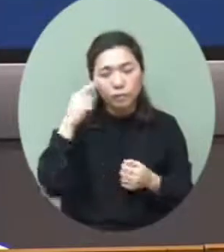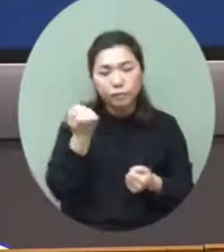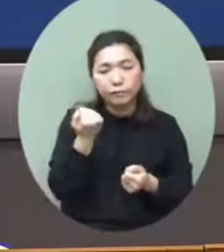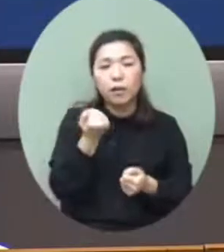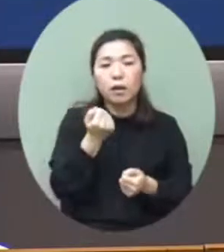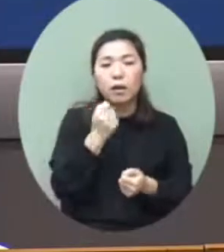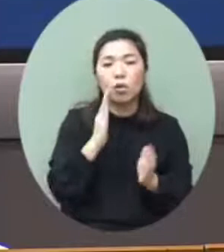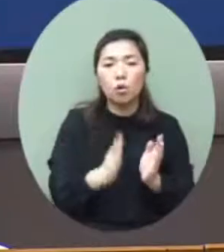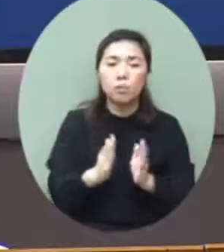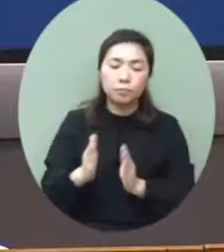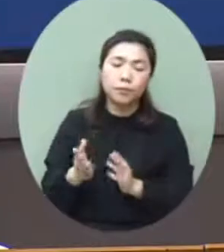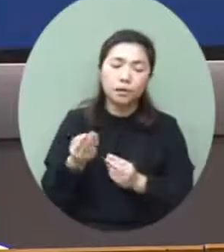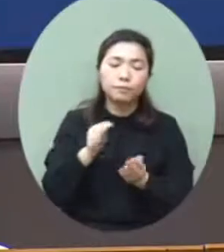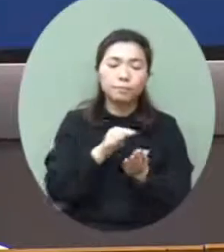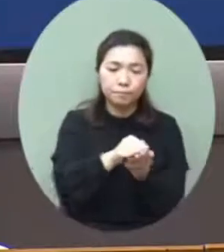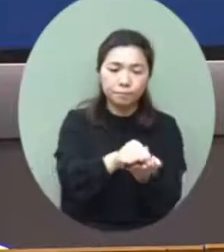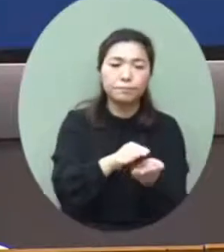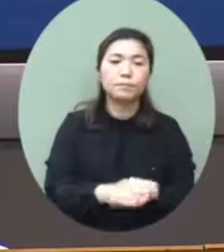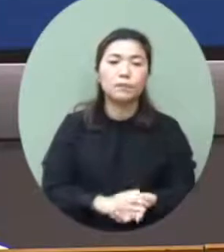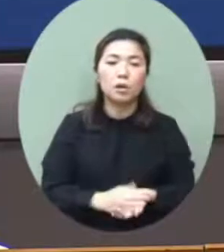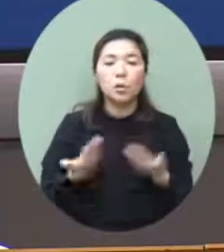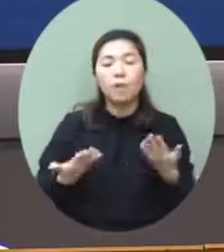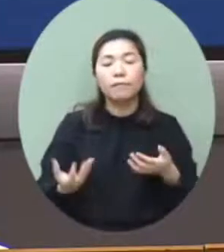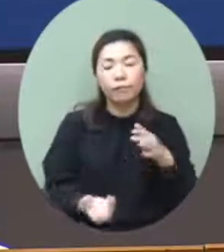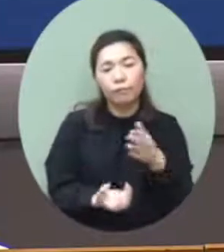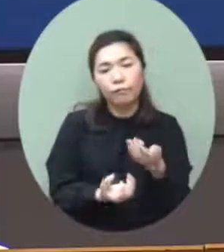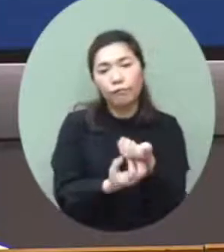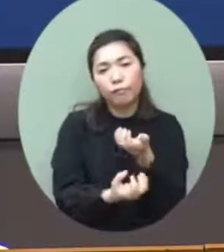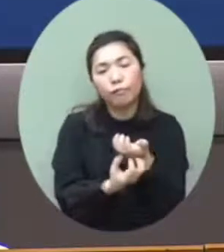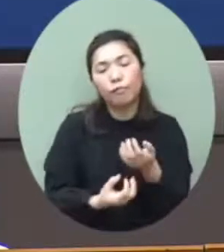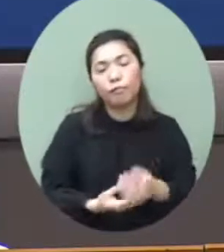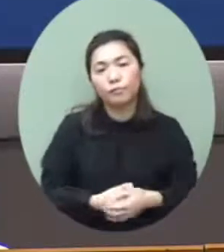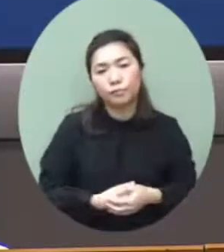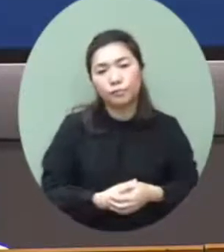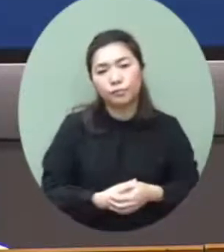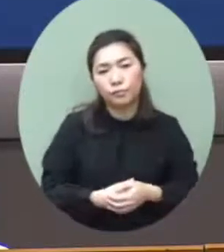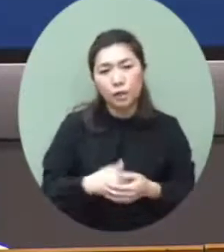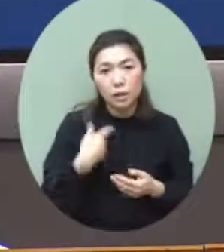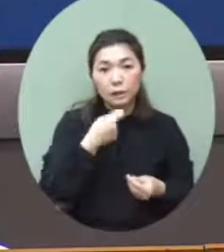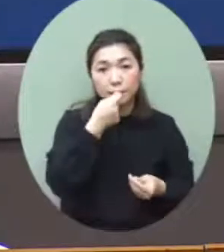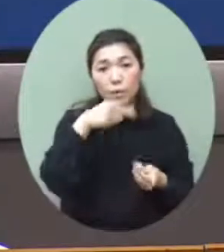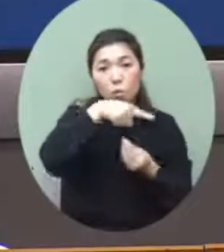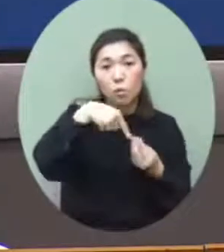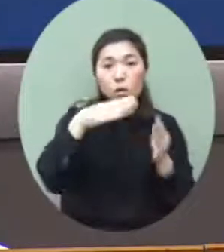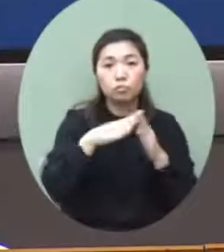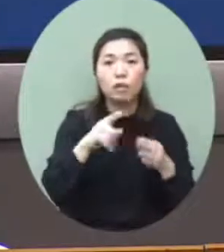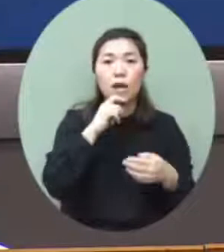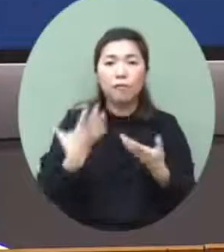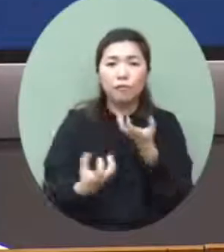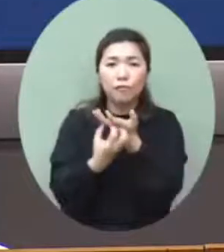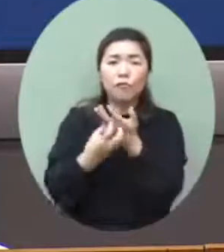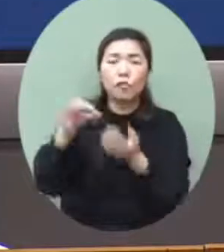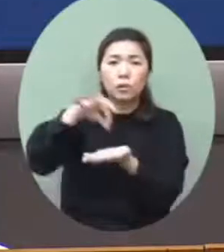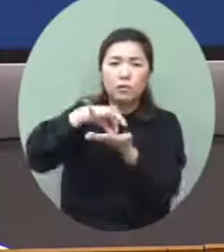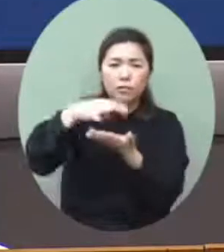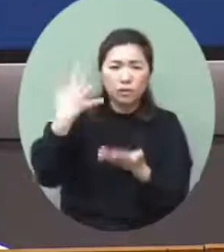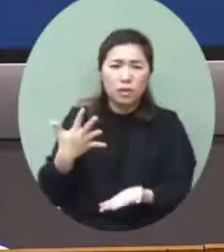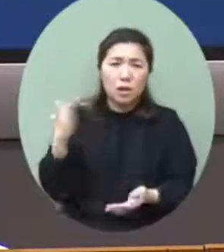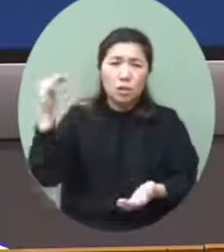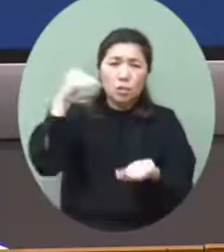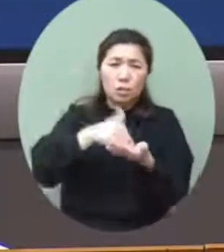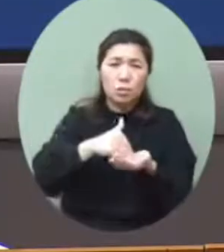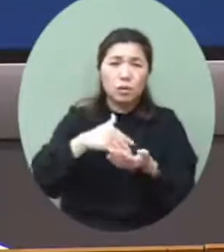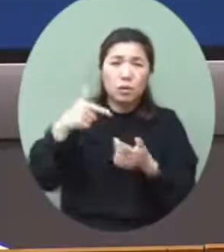family members to claim bodies of the deceased, to arrange for cremation as soon as